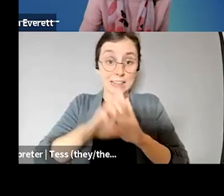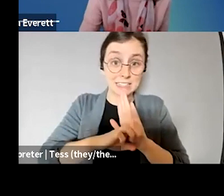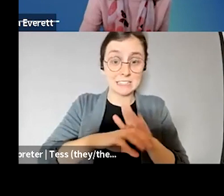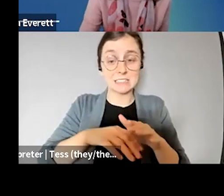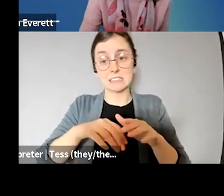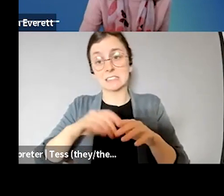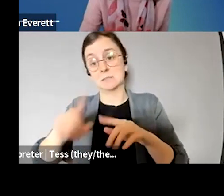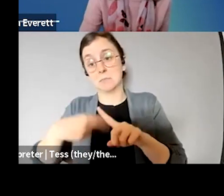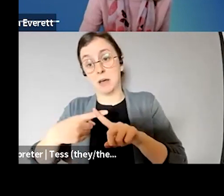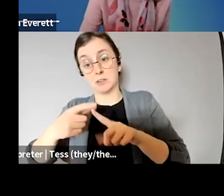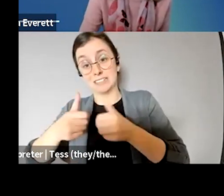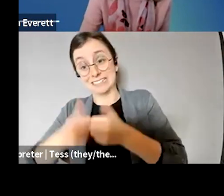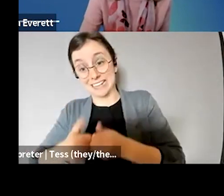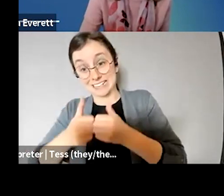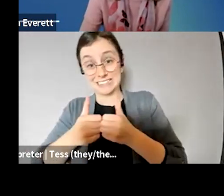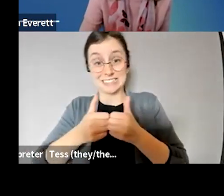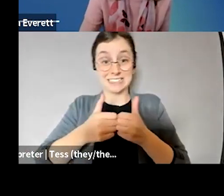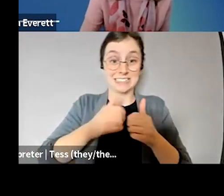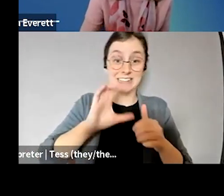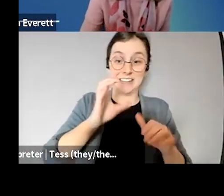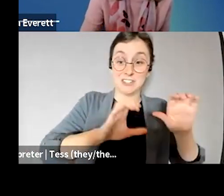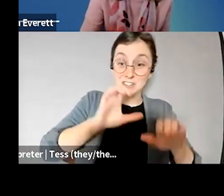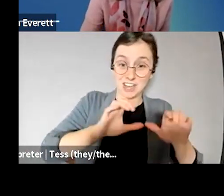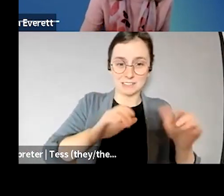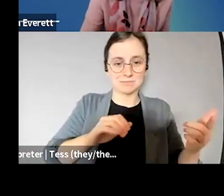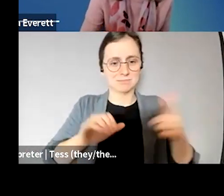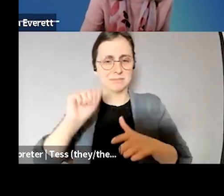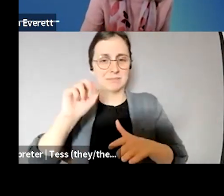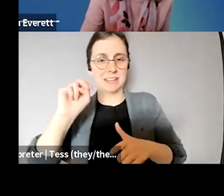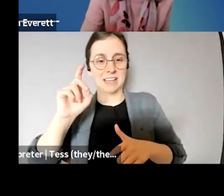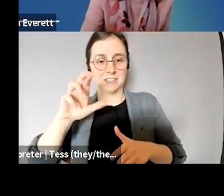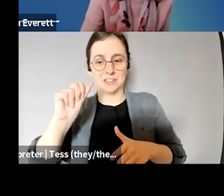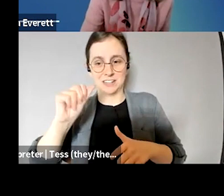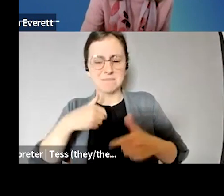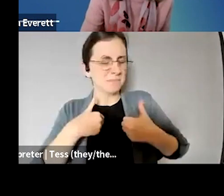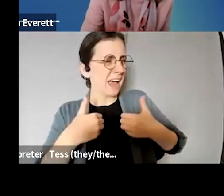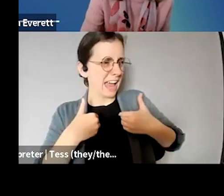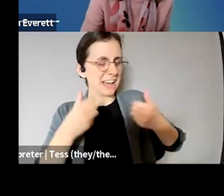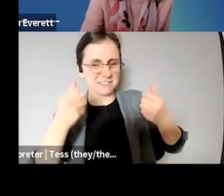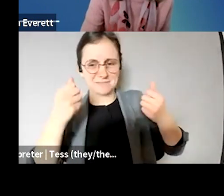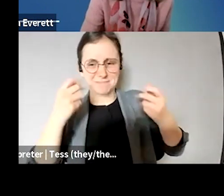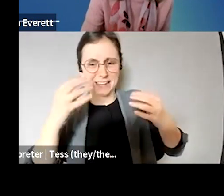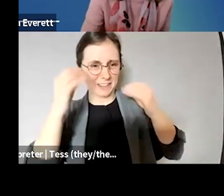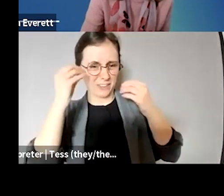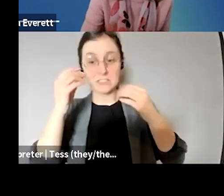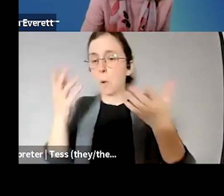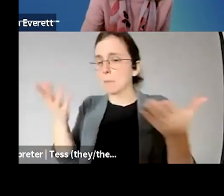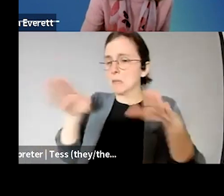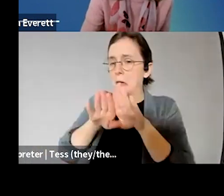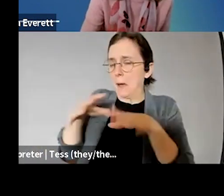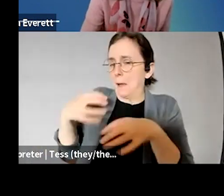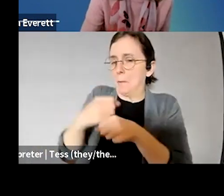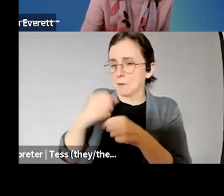that? So I've got lots of thoughts. I A do. summary thought, because we're about to close and turn it Yes, over. no, I won't